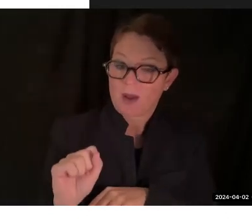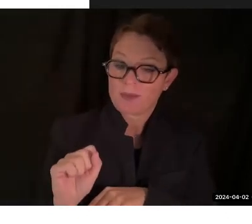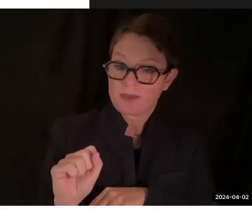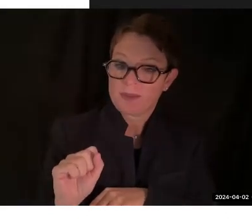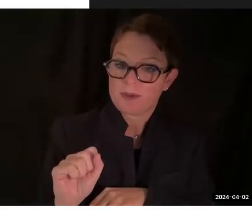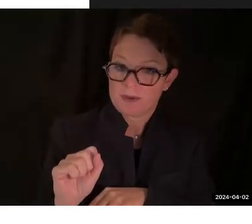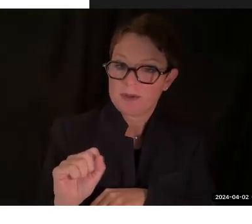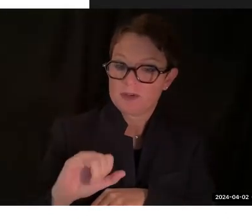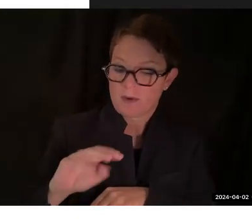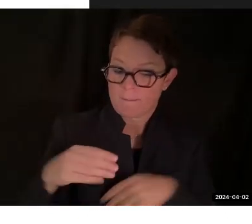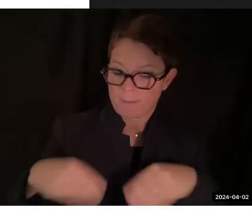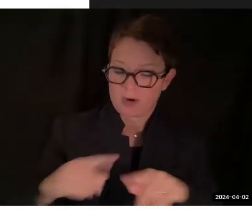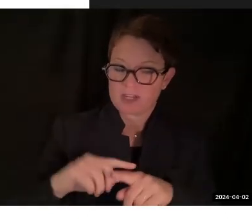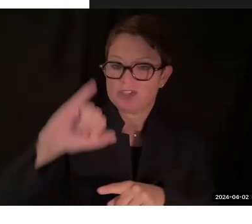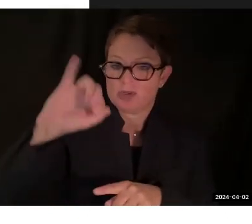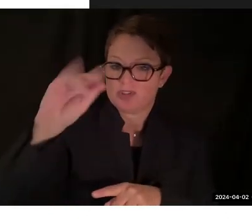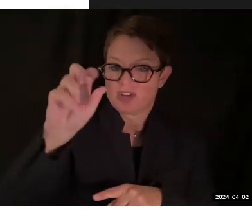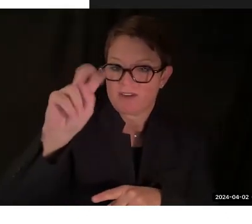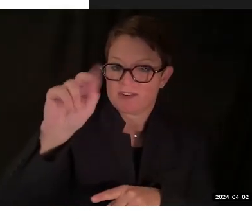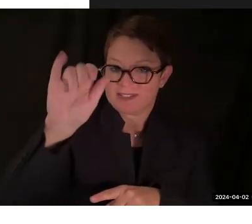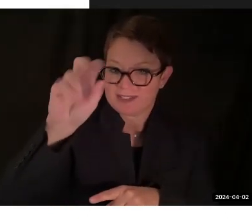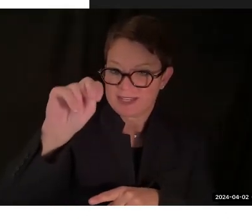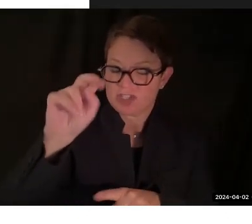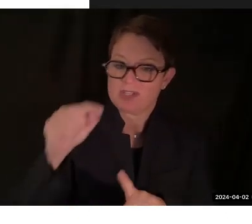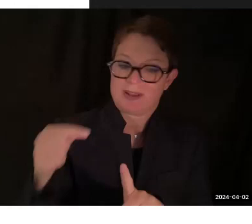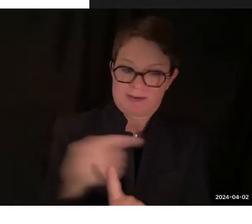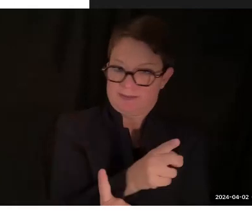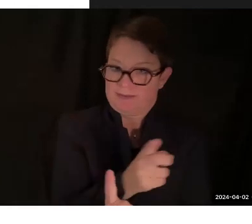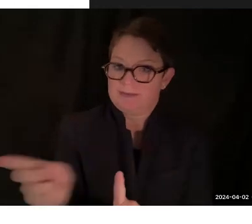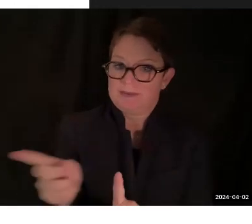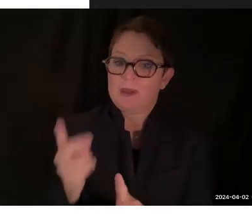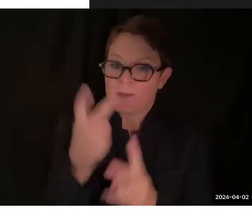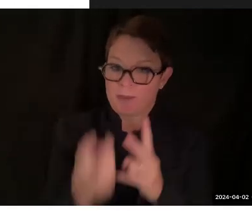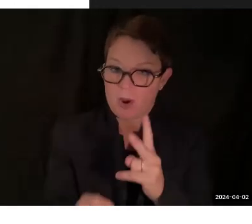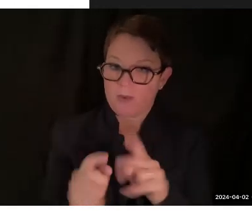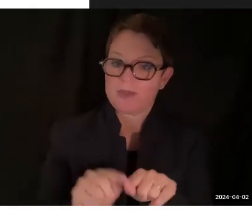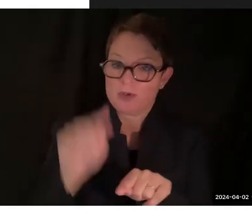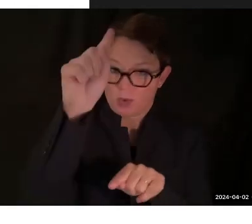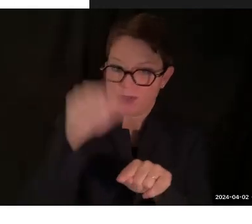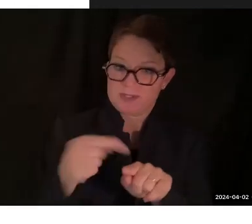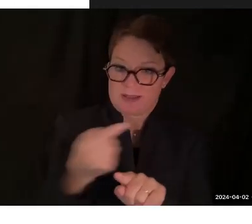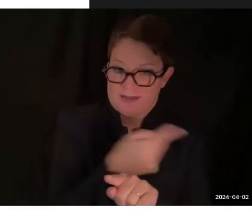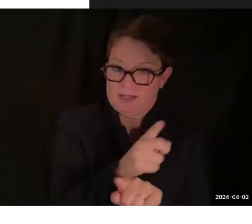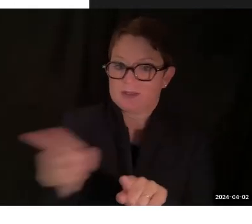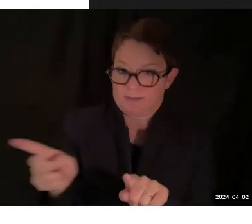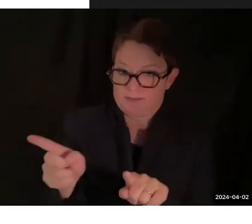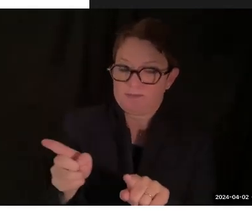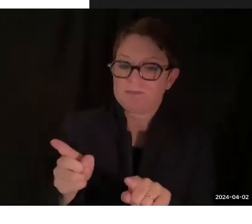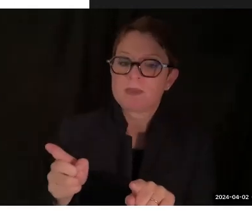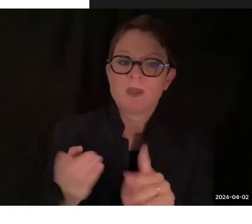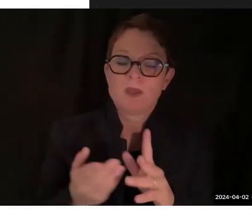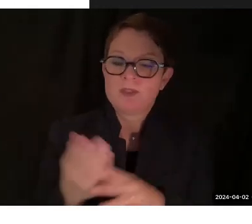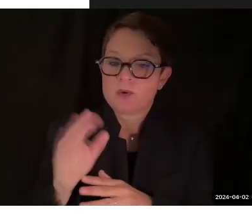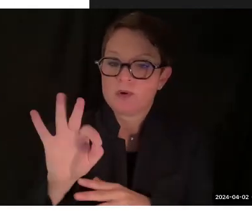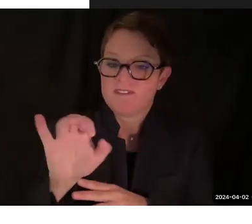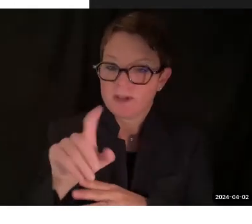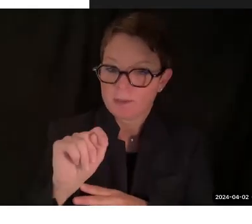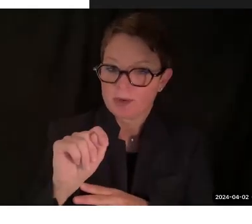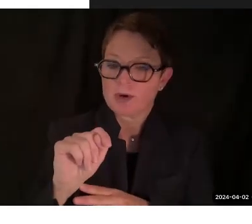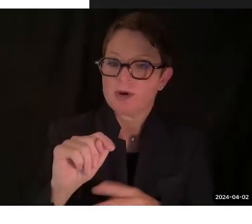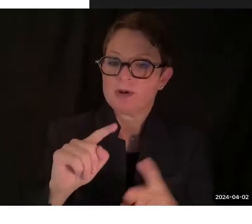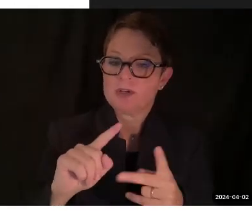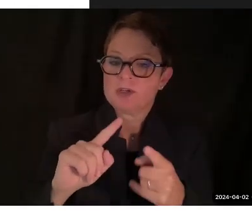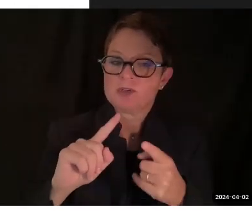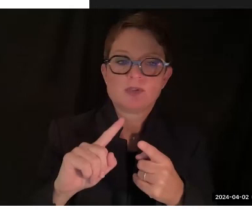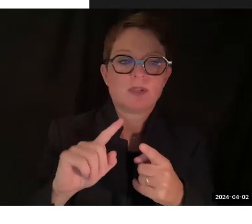to Jefferson Station, and certainly east to west, maintaining that pedestrian circulation through Filbert, to